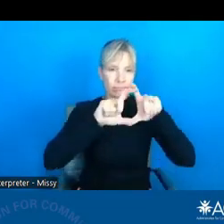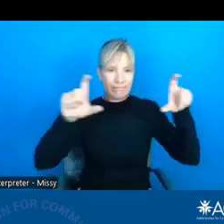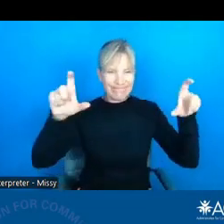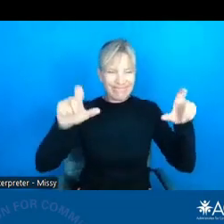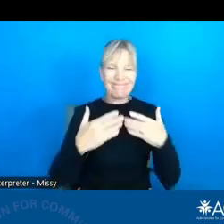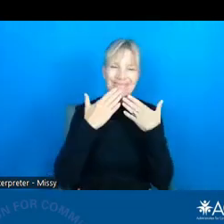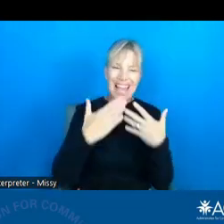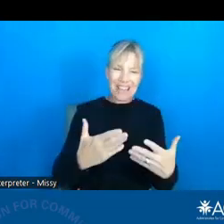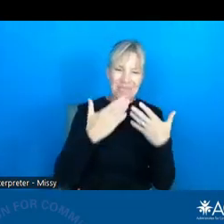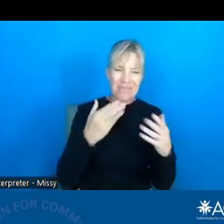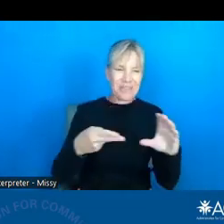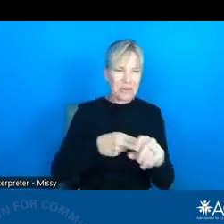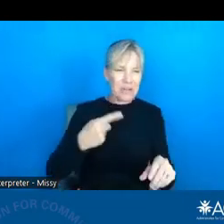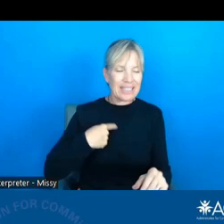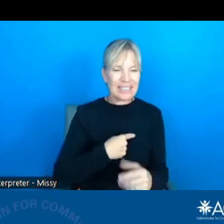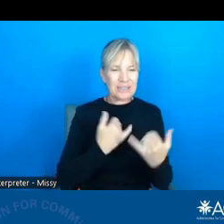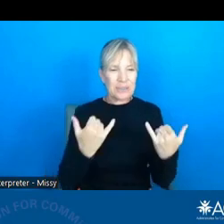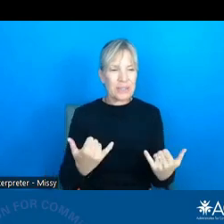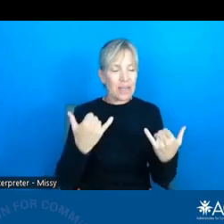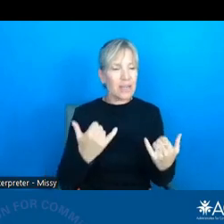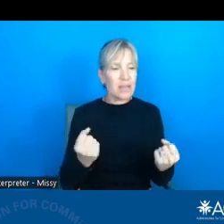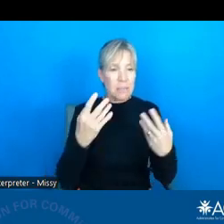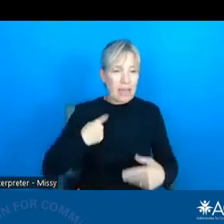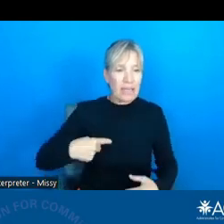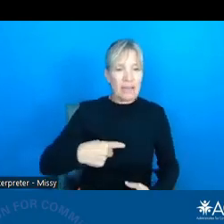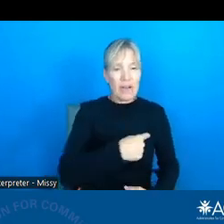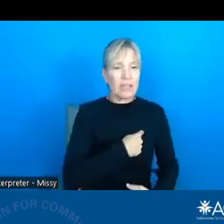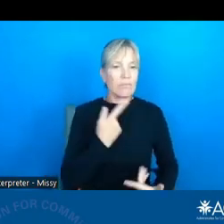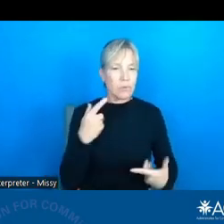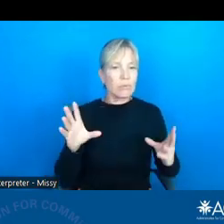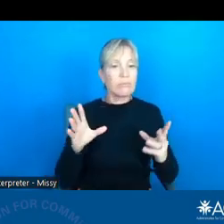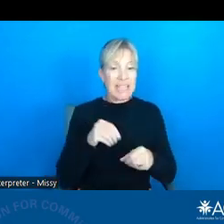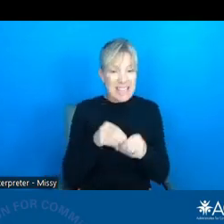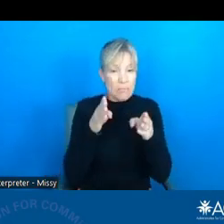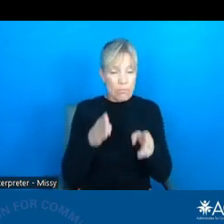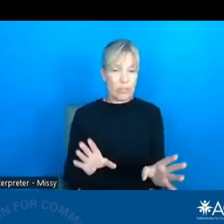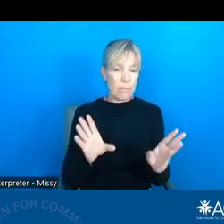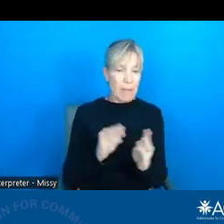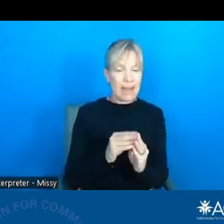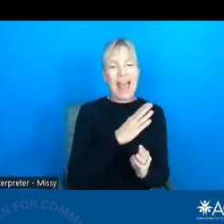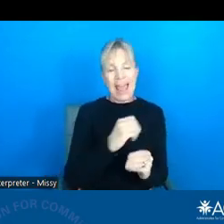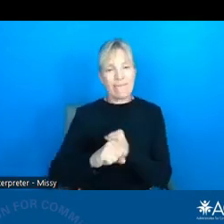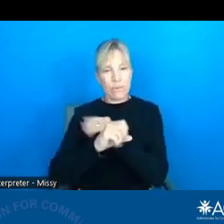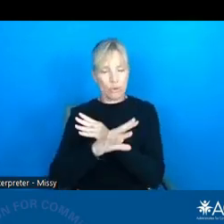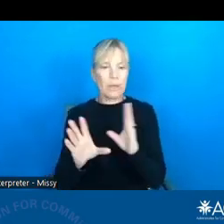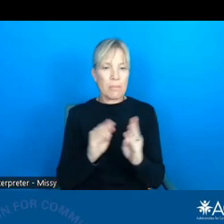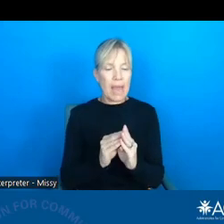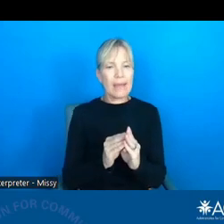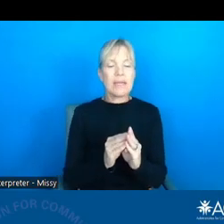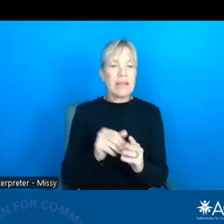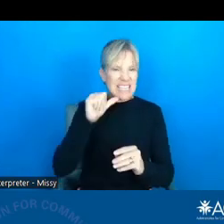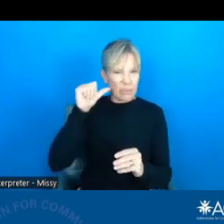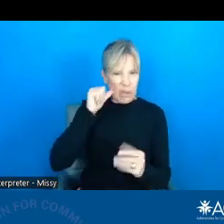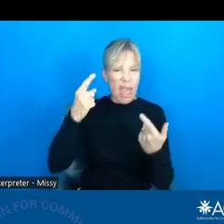you for joining us today. Many of us gathered yesterday in person and virtually in a